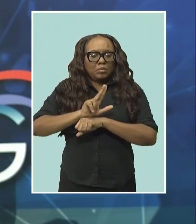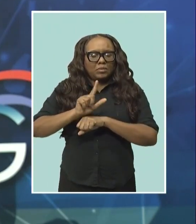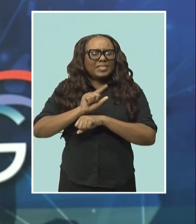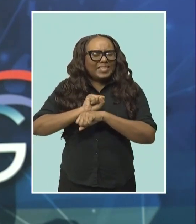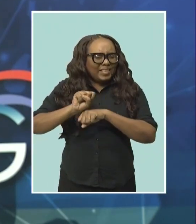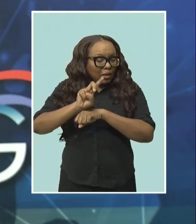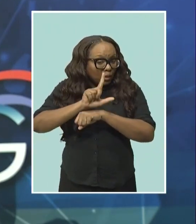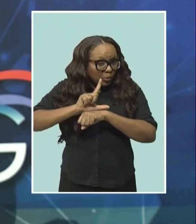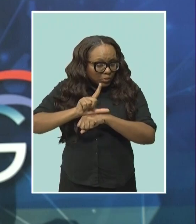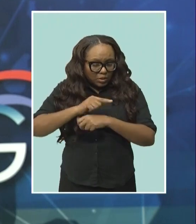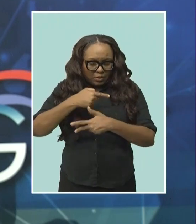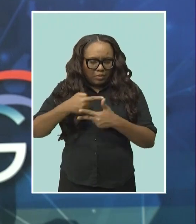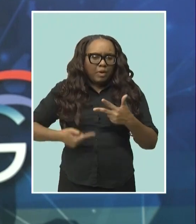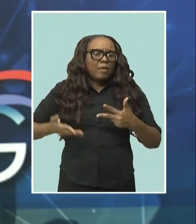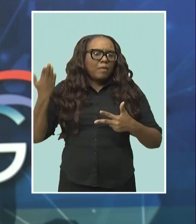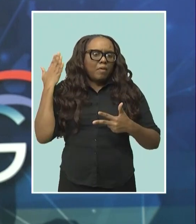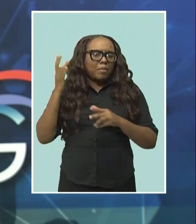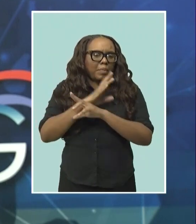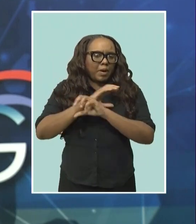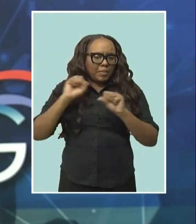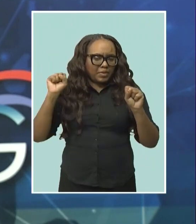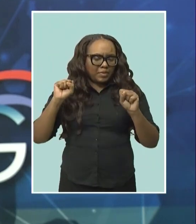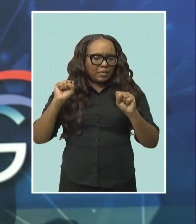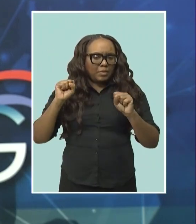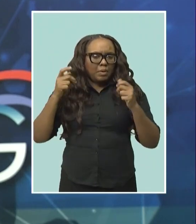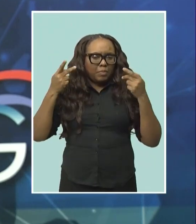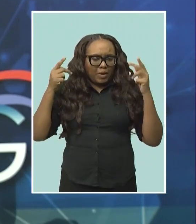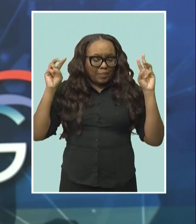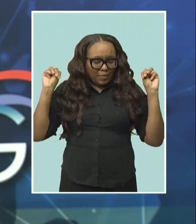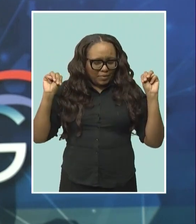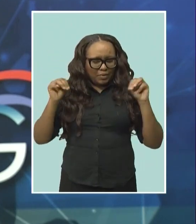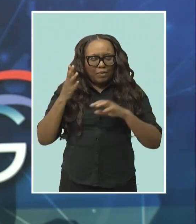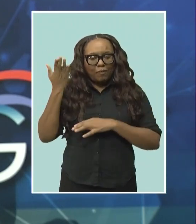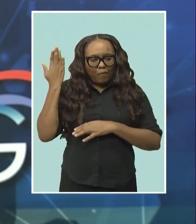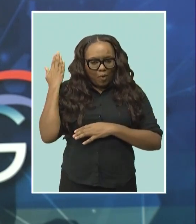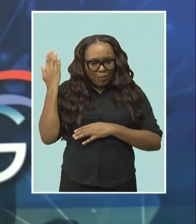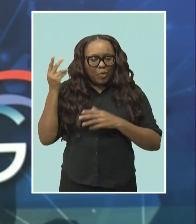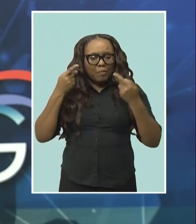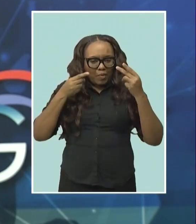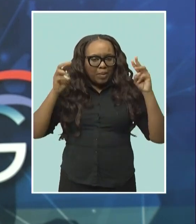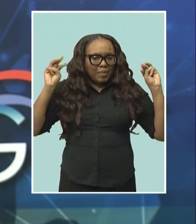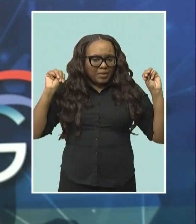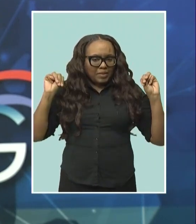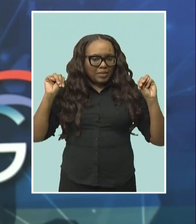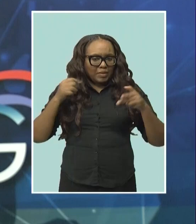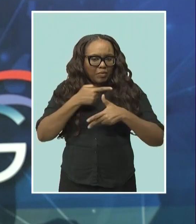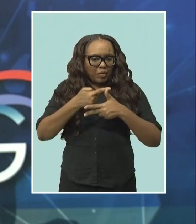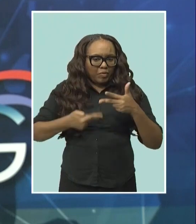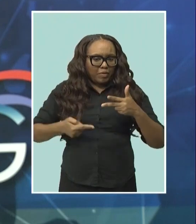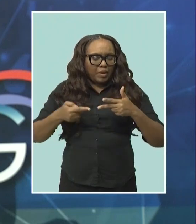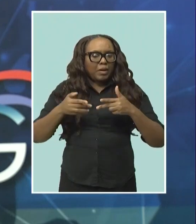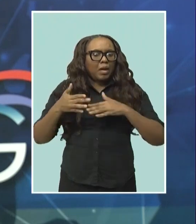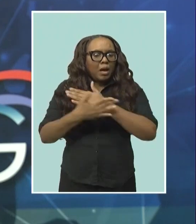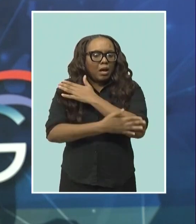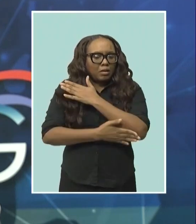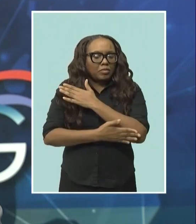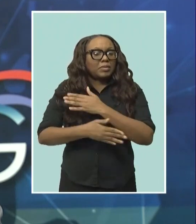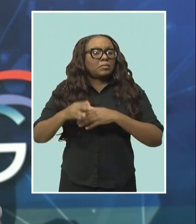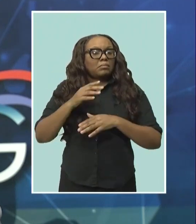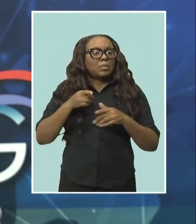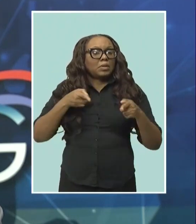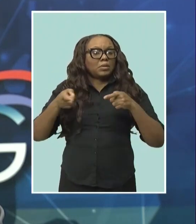Dr. Kenny Anthony. Ambassador Commichon sees the eminent persons group as among the bloc's boldest and most